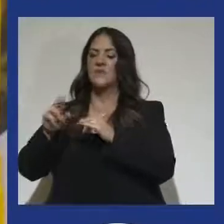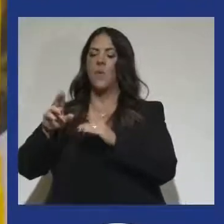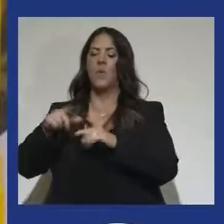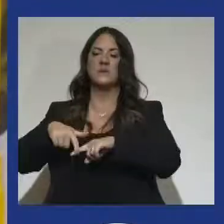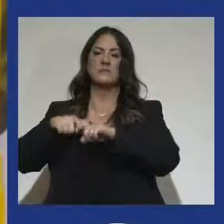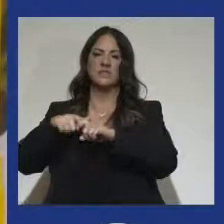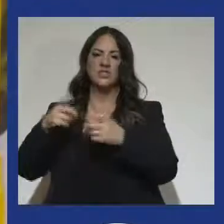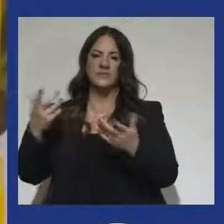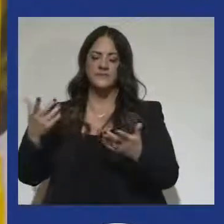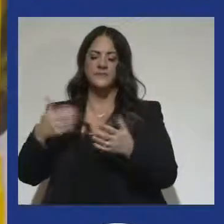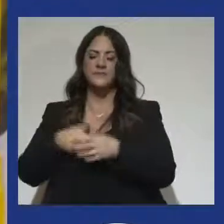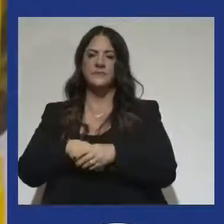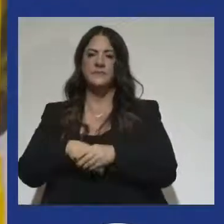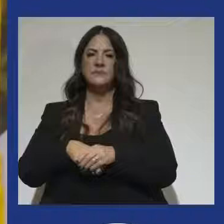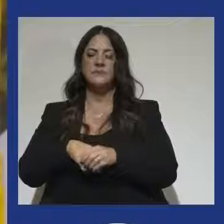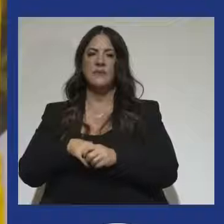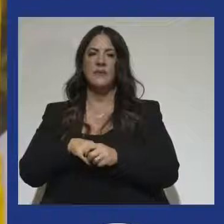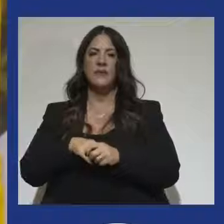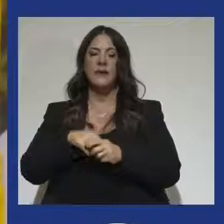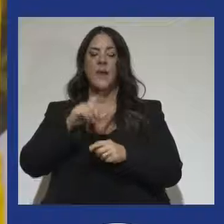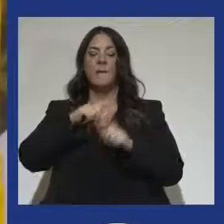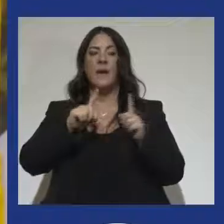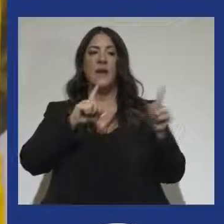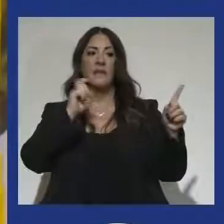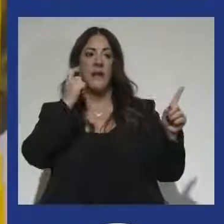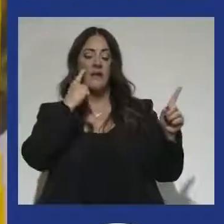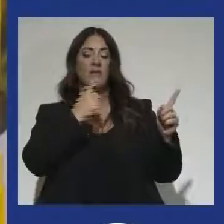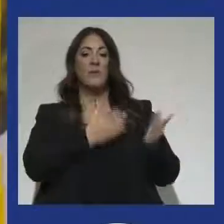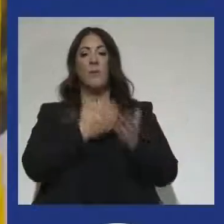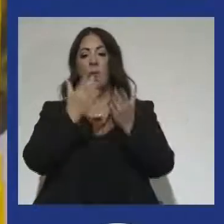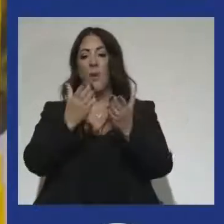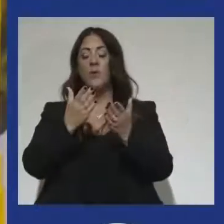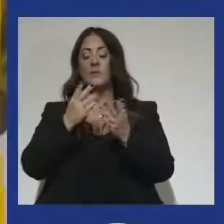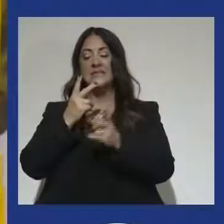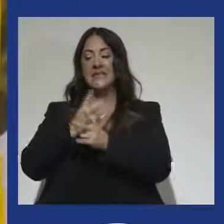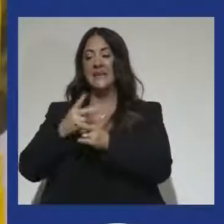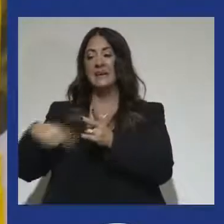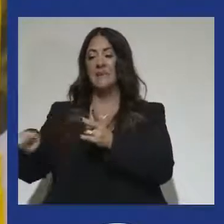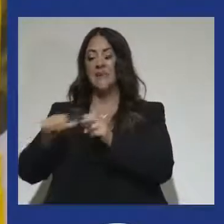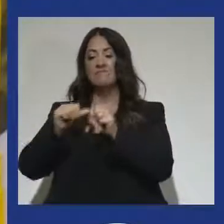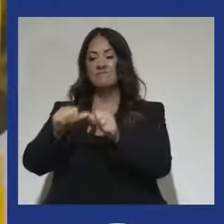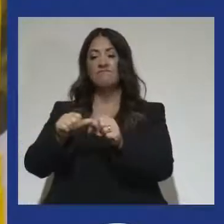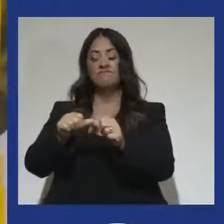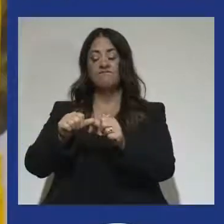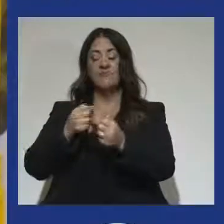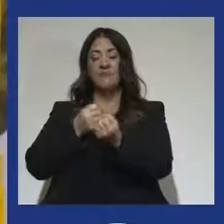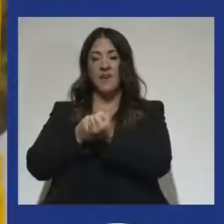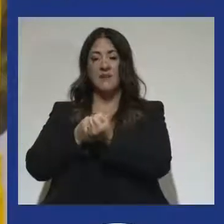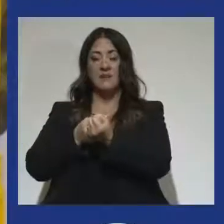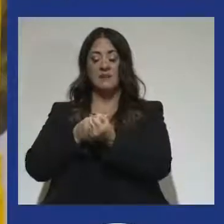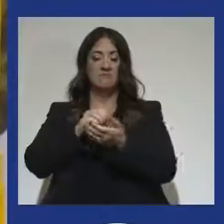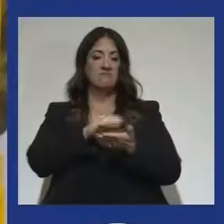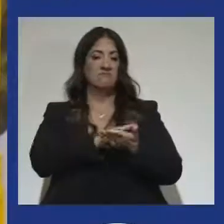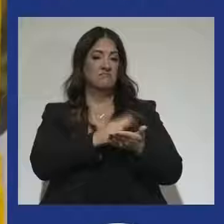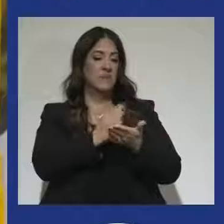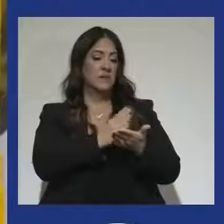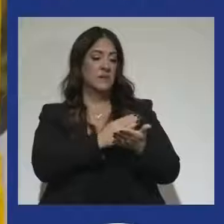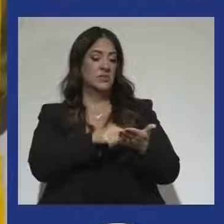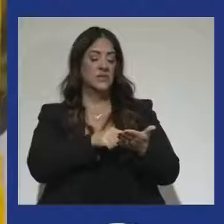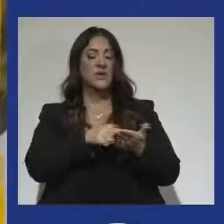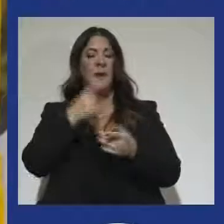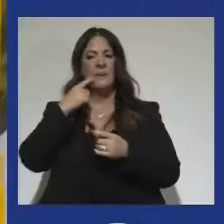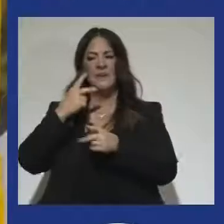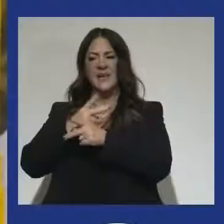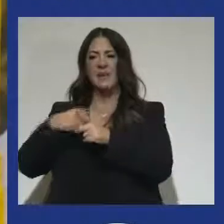on, the governor, we have proposed to keep them on the books, if you will, for future years, because